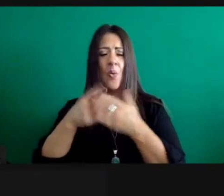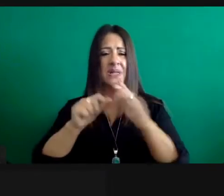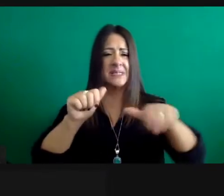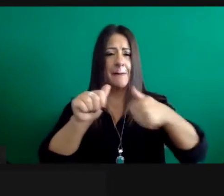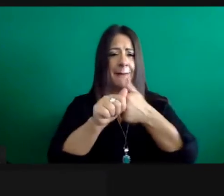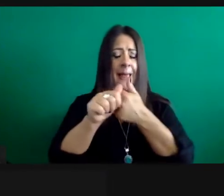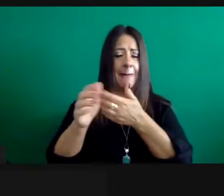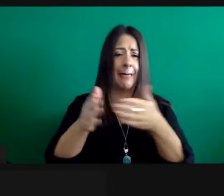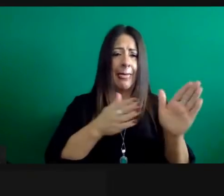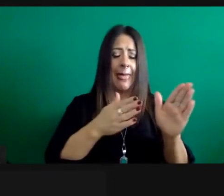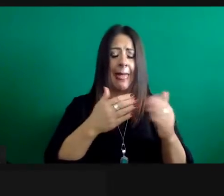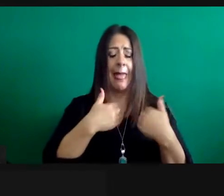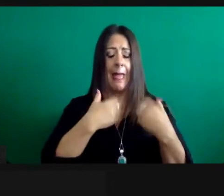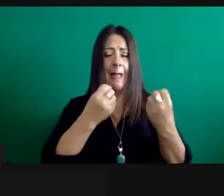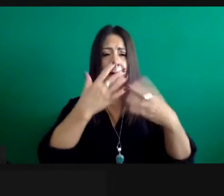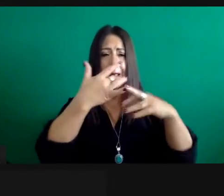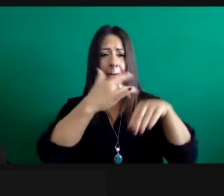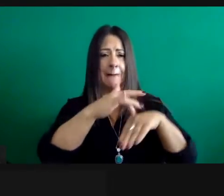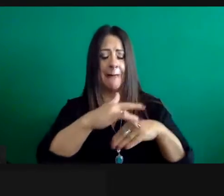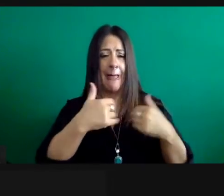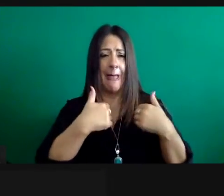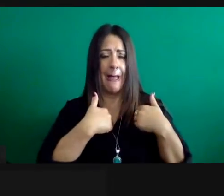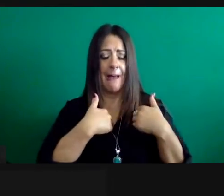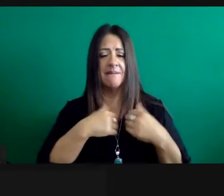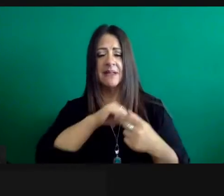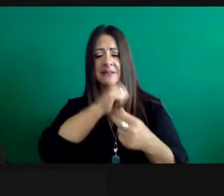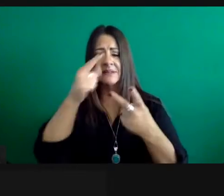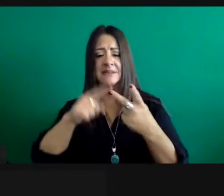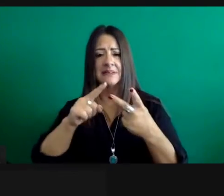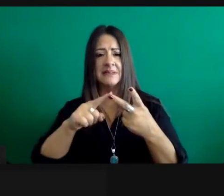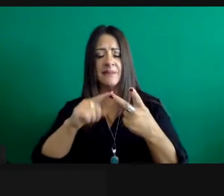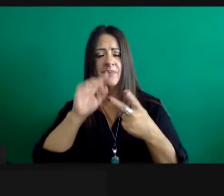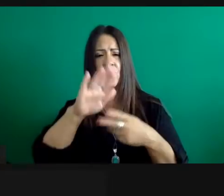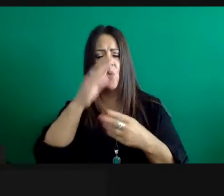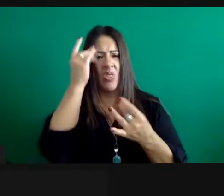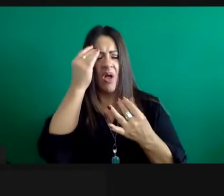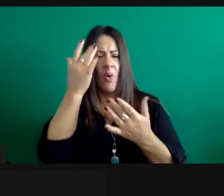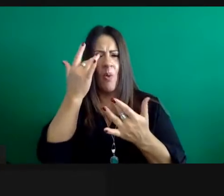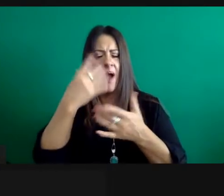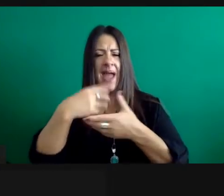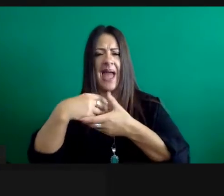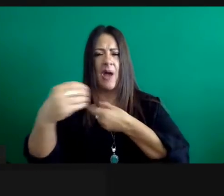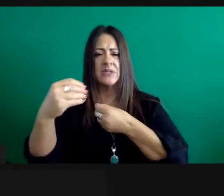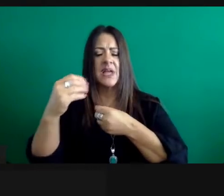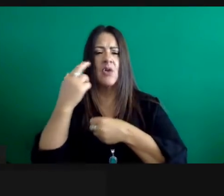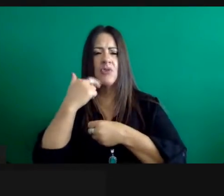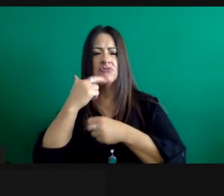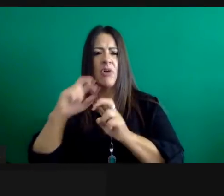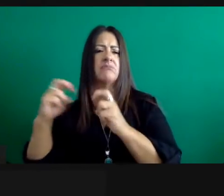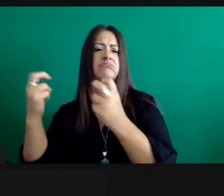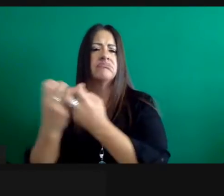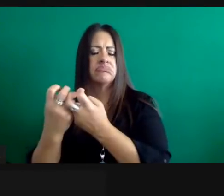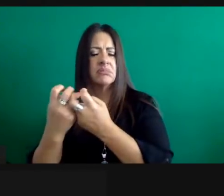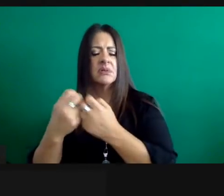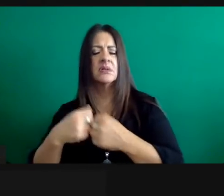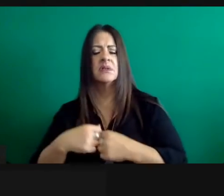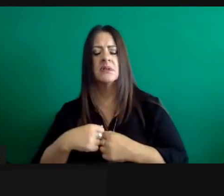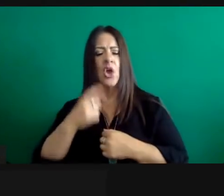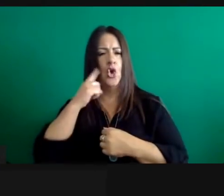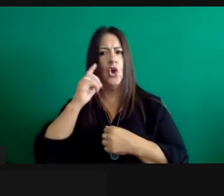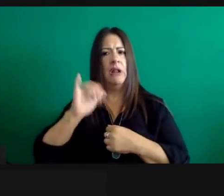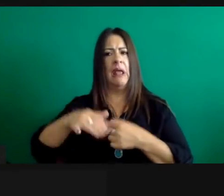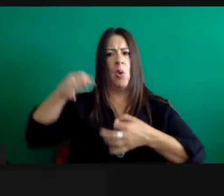the thinking behind closing outdoor dining, there was a court decision in Los Angeles this morning where the